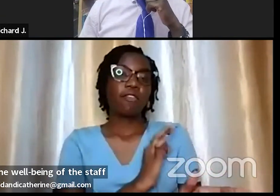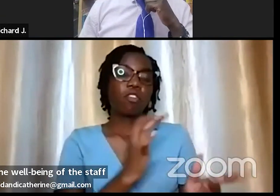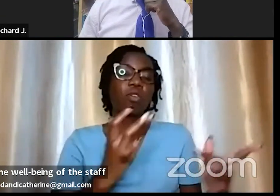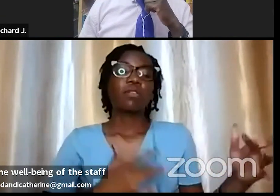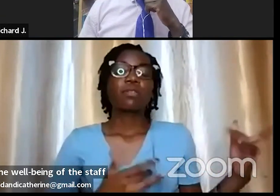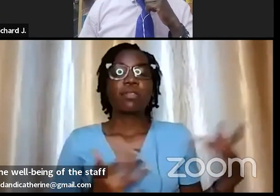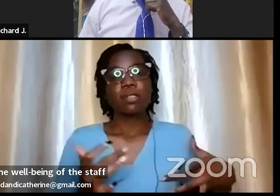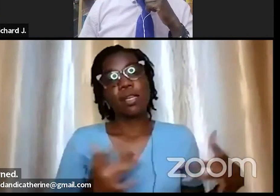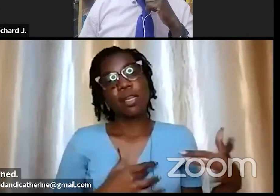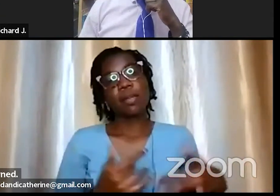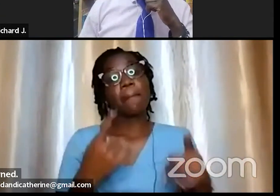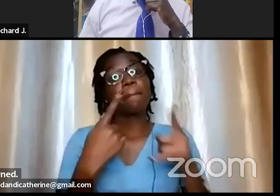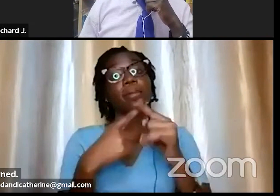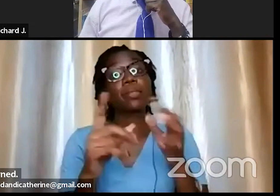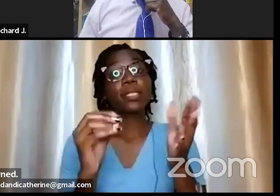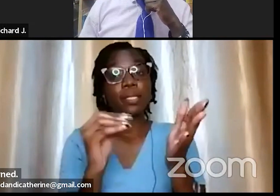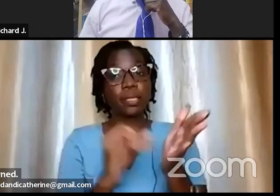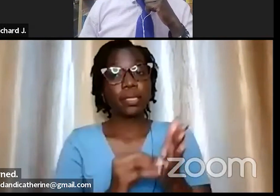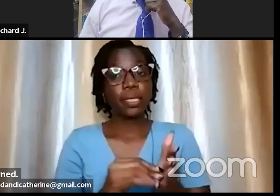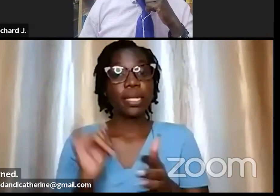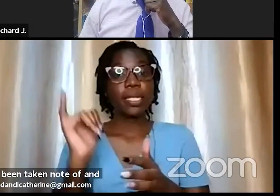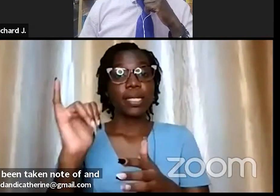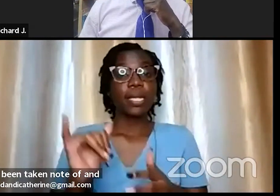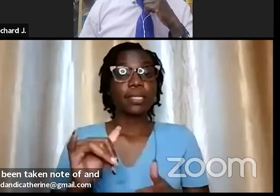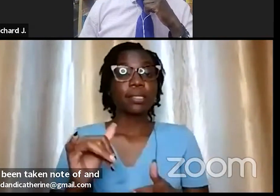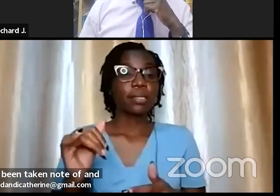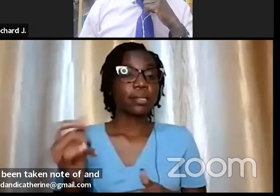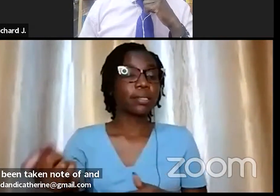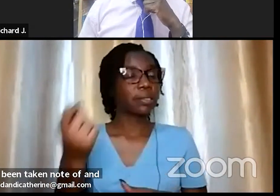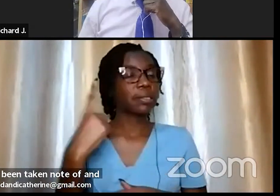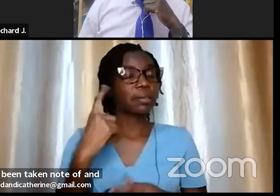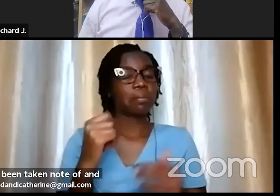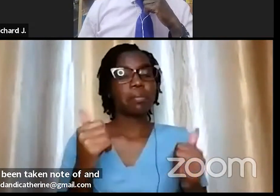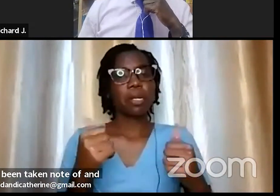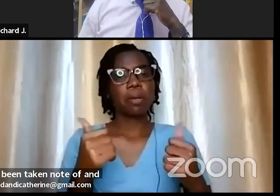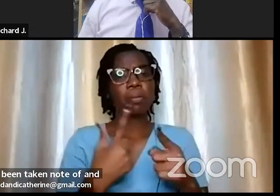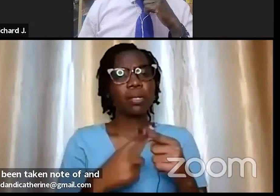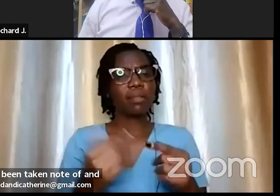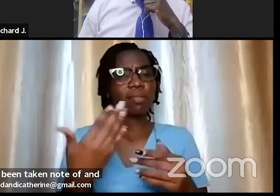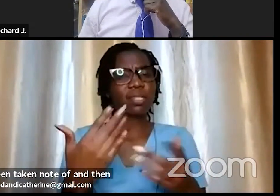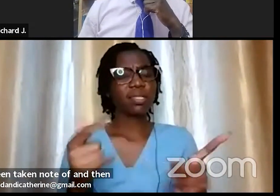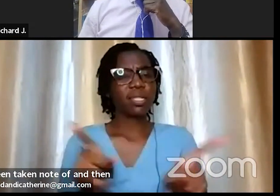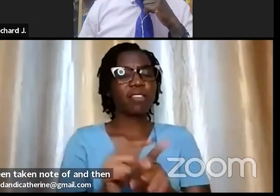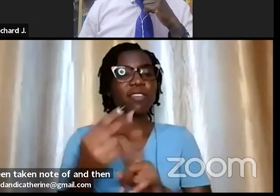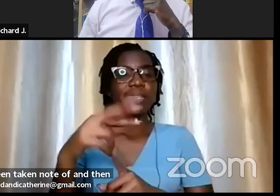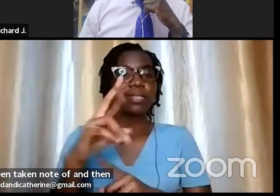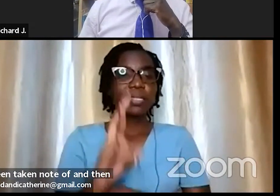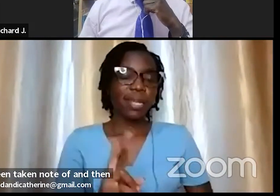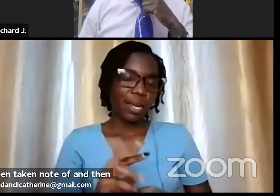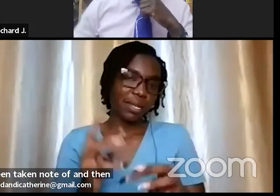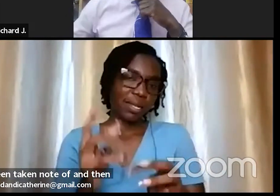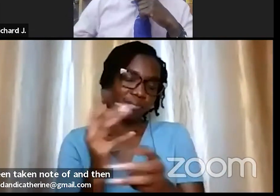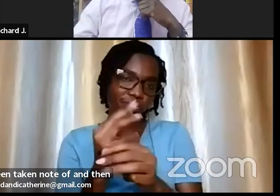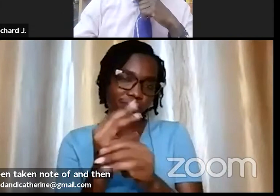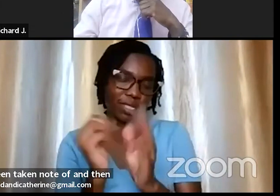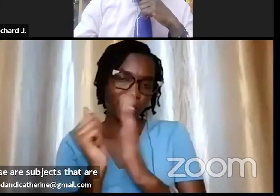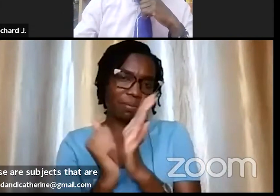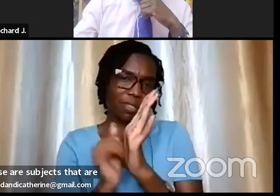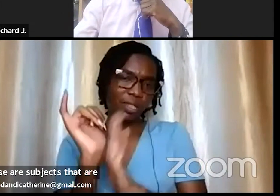has not been taken note of. And then things like HR analytics, these are subjects that are taking